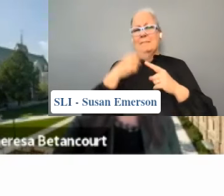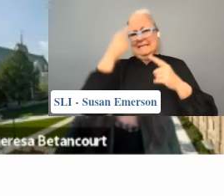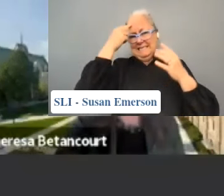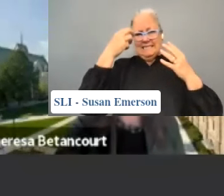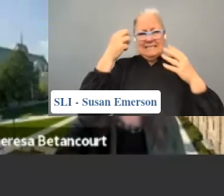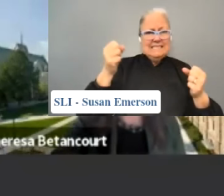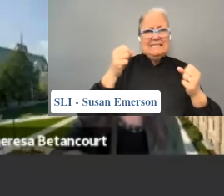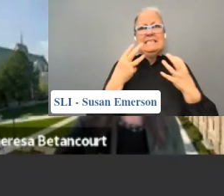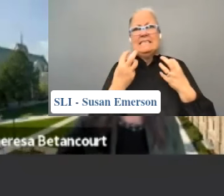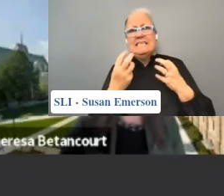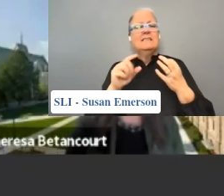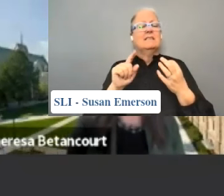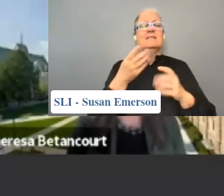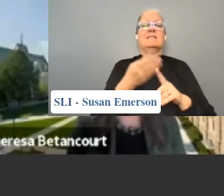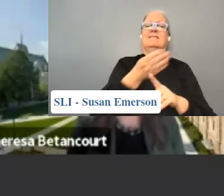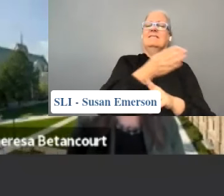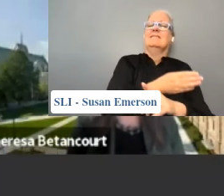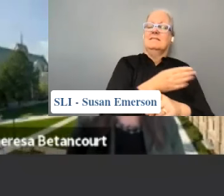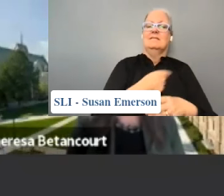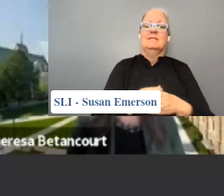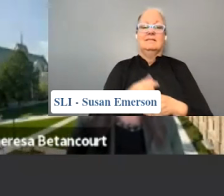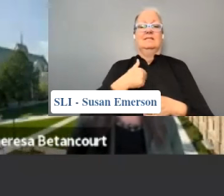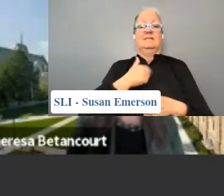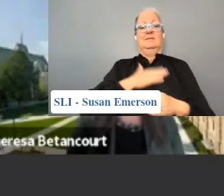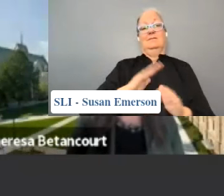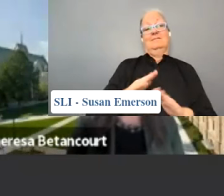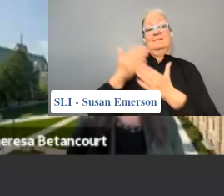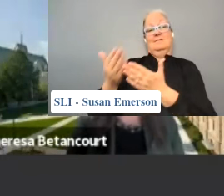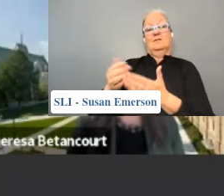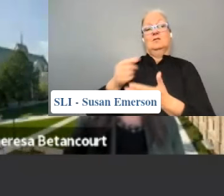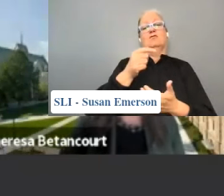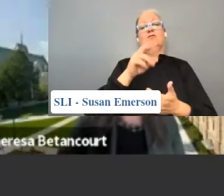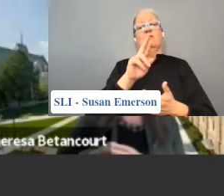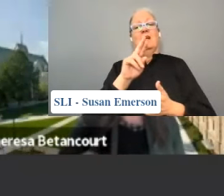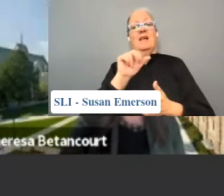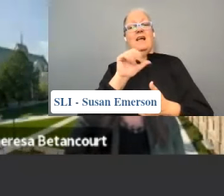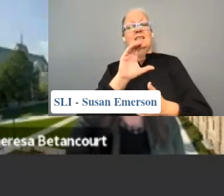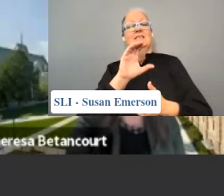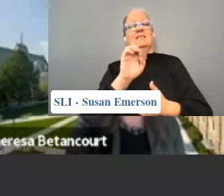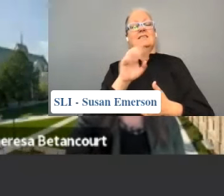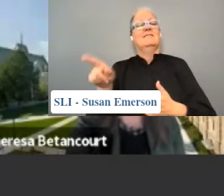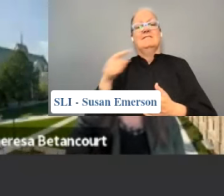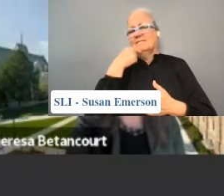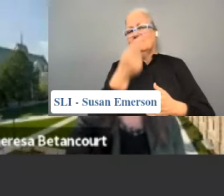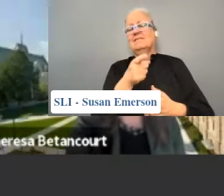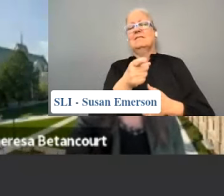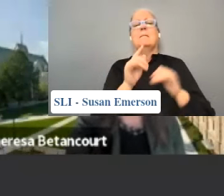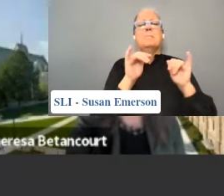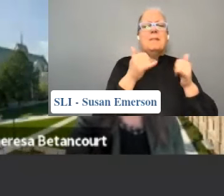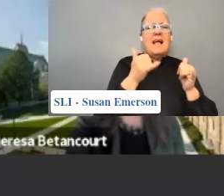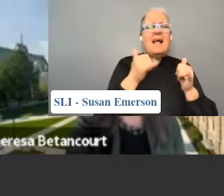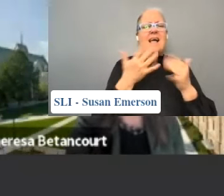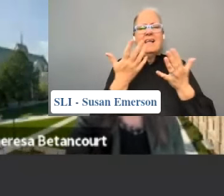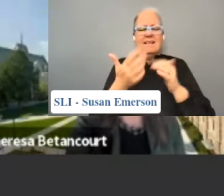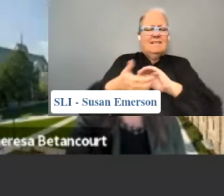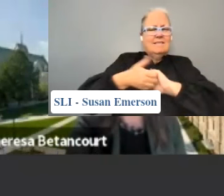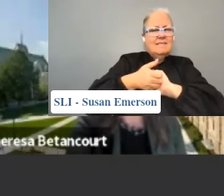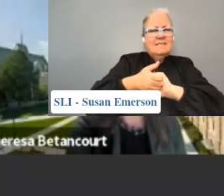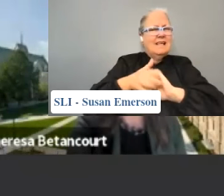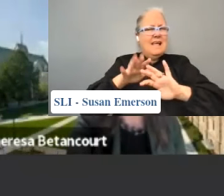intervention. So now I'm going to turn it over to Grace to talk about the Play Collaborative and scaling out this evidence-based